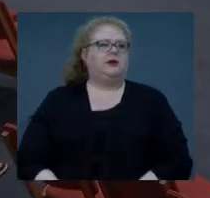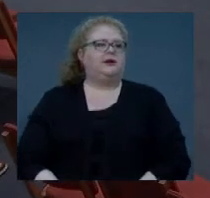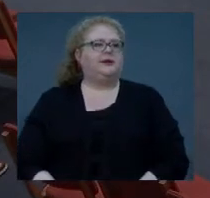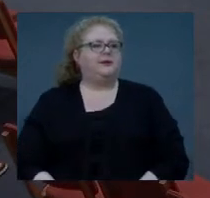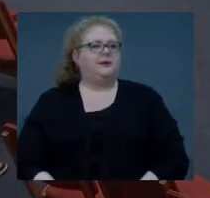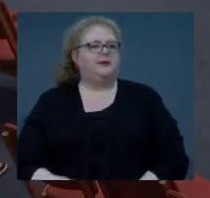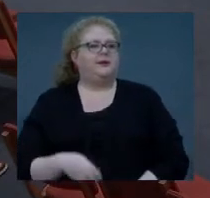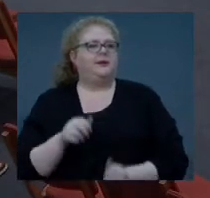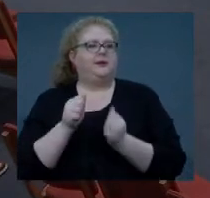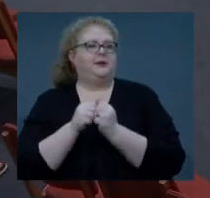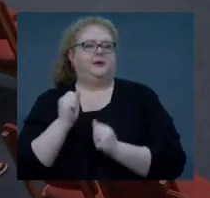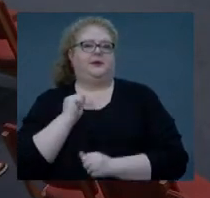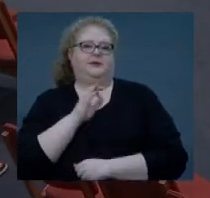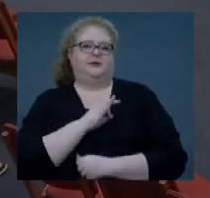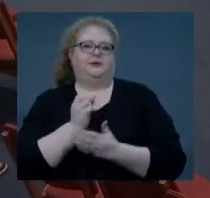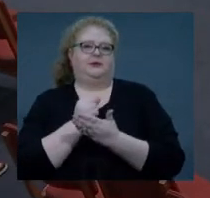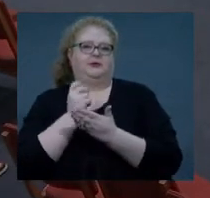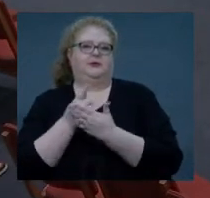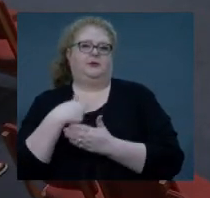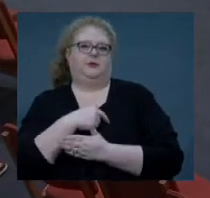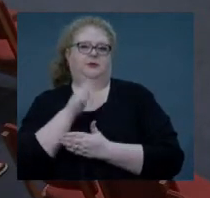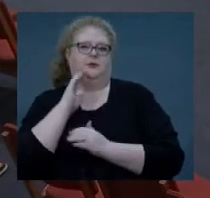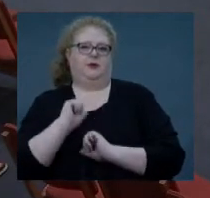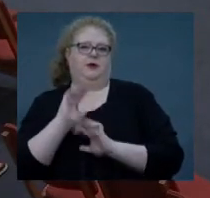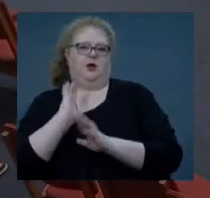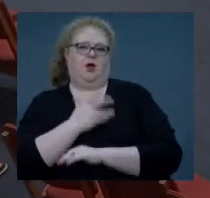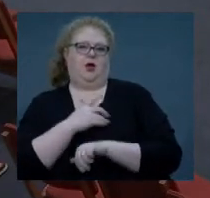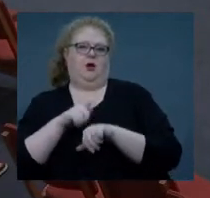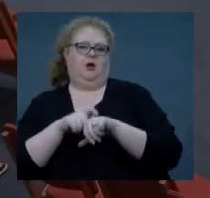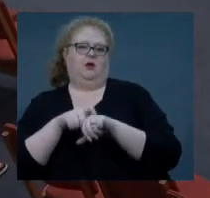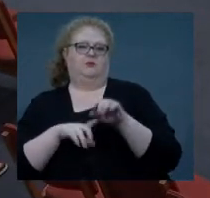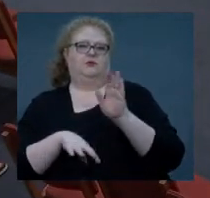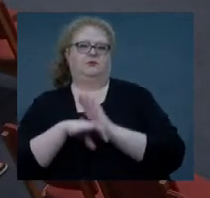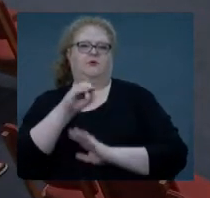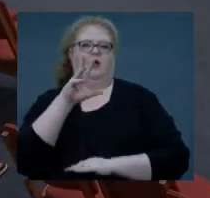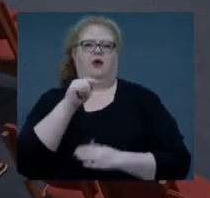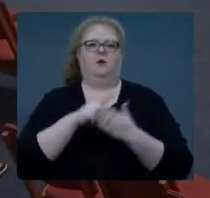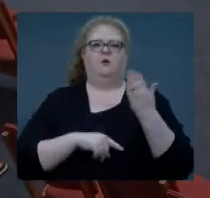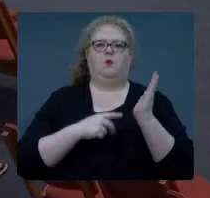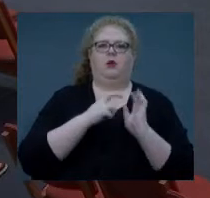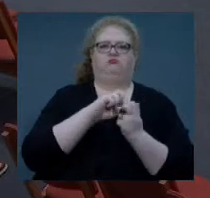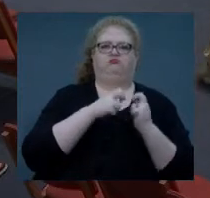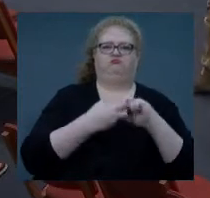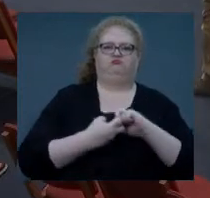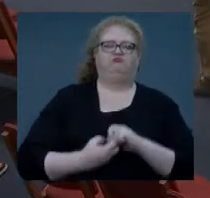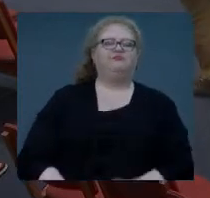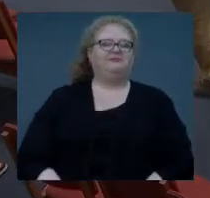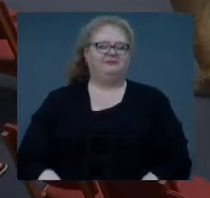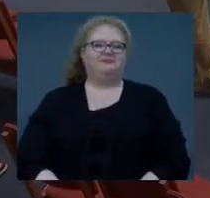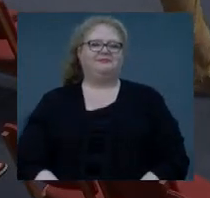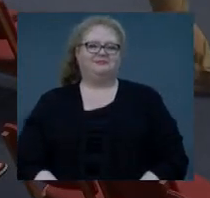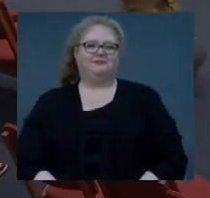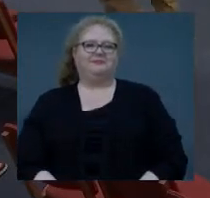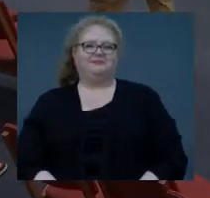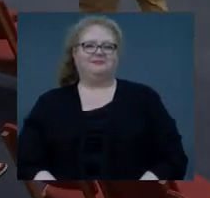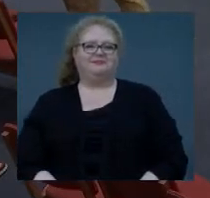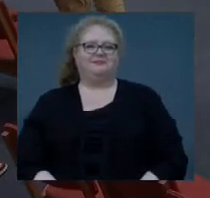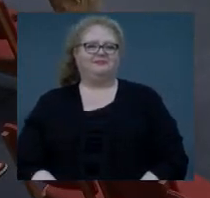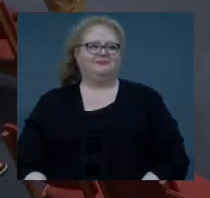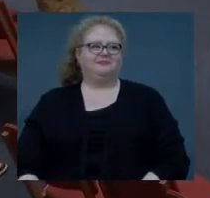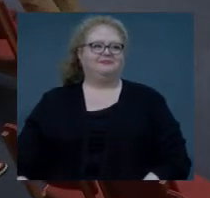With staff approval, we'll just as soon go ahead and yield our time initially and find out whatever the issues are. Very good.